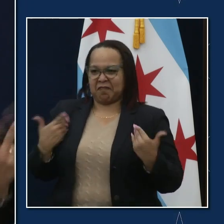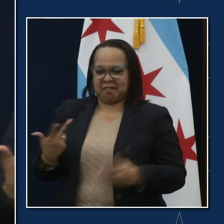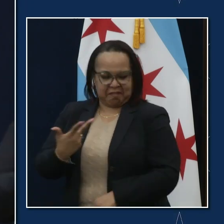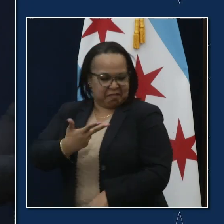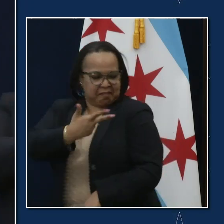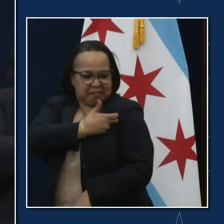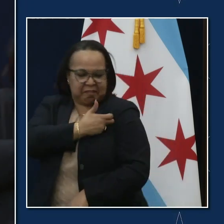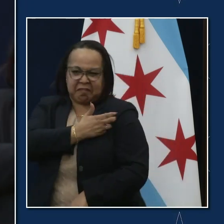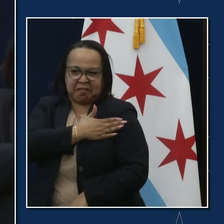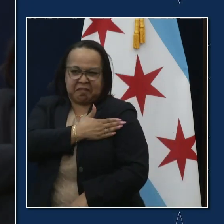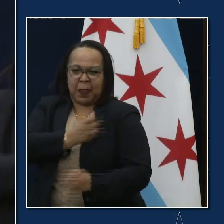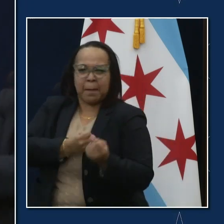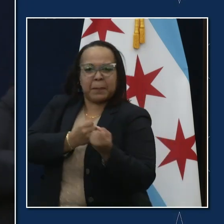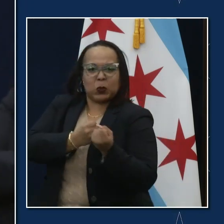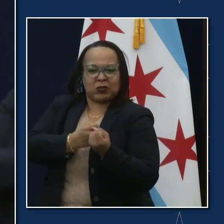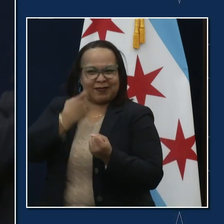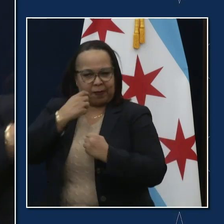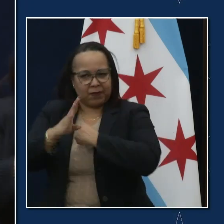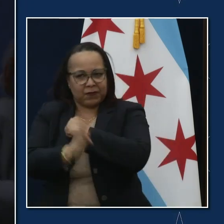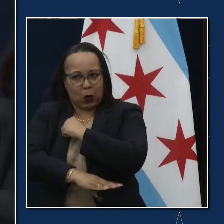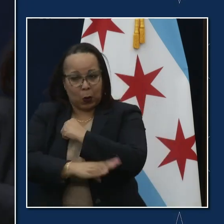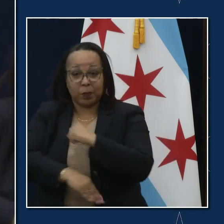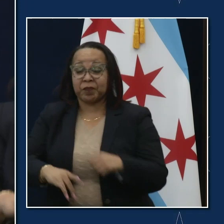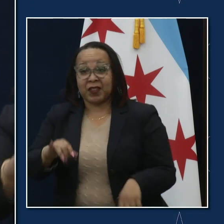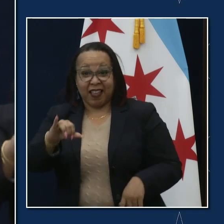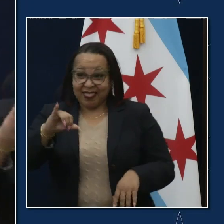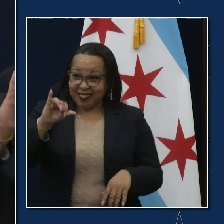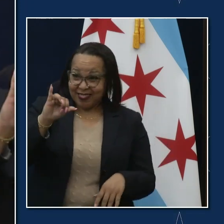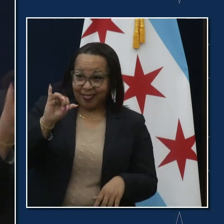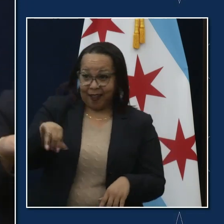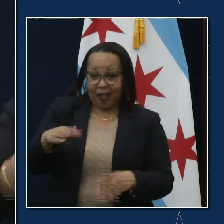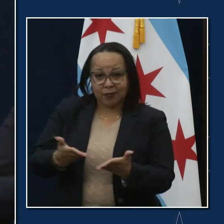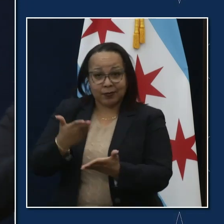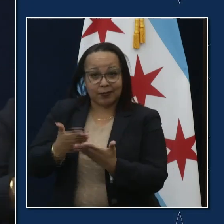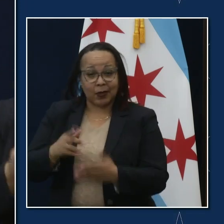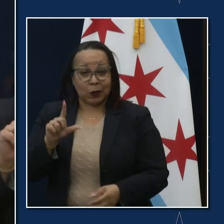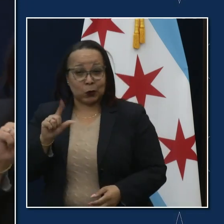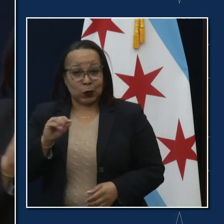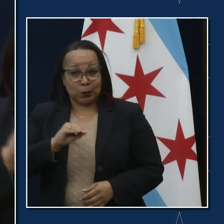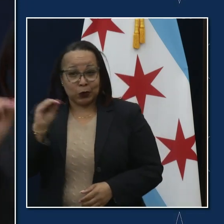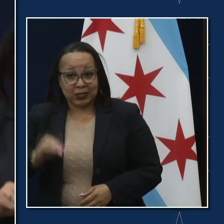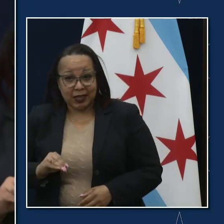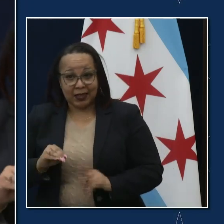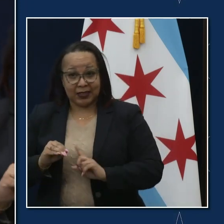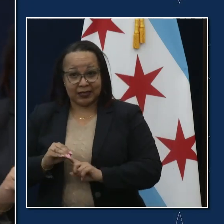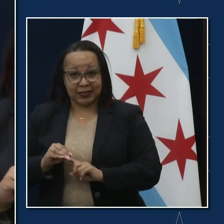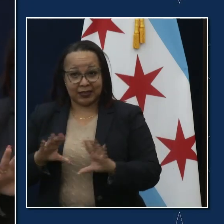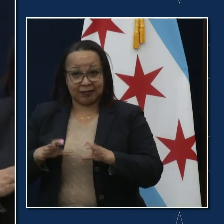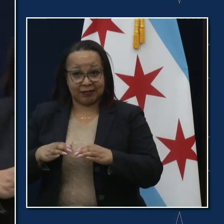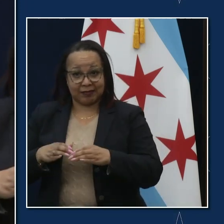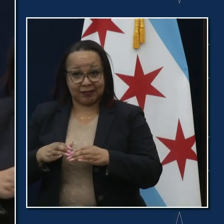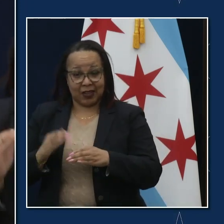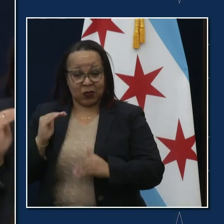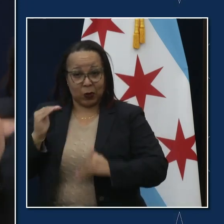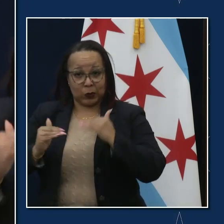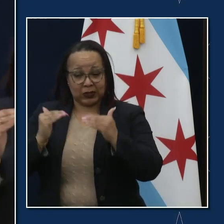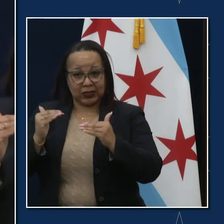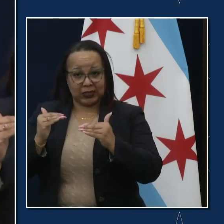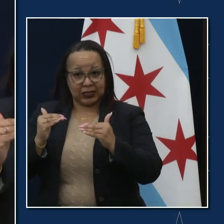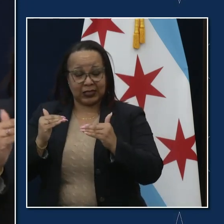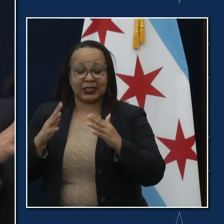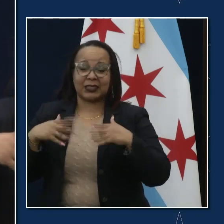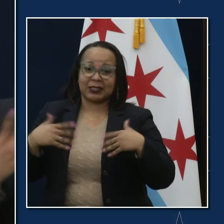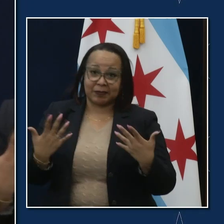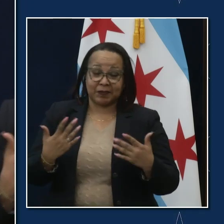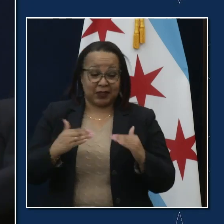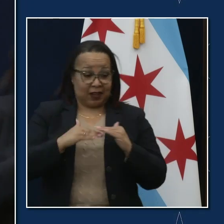that updated booster this fall. That represents 20%, though, of our adults, 1 in 5, and